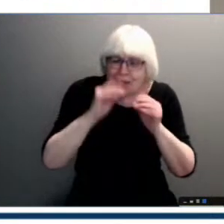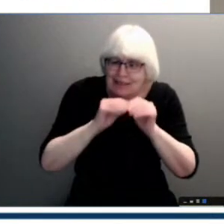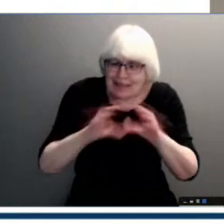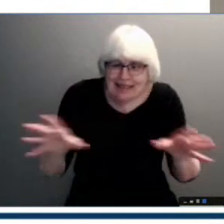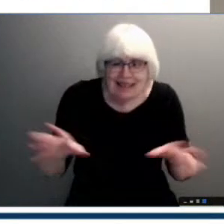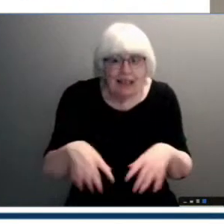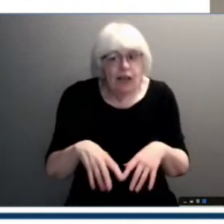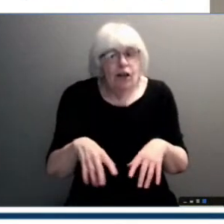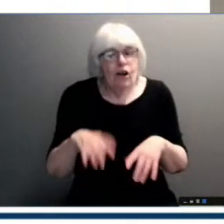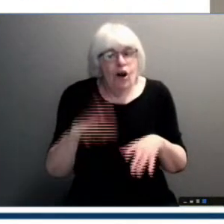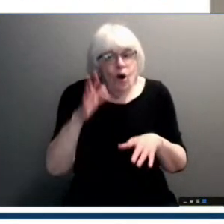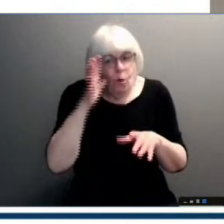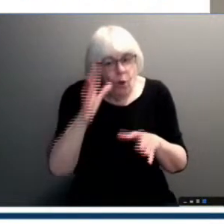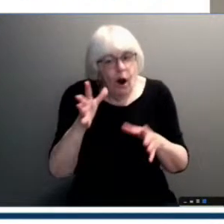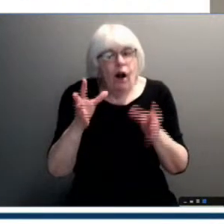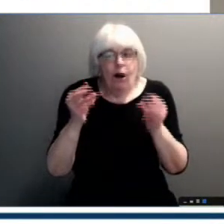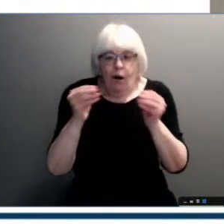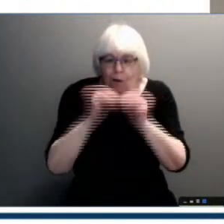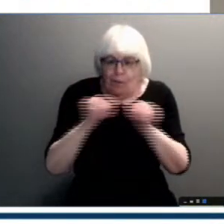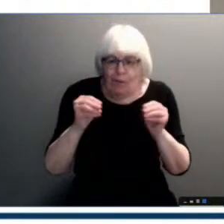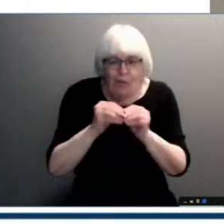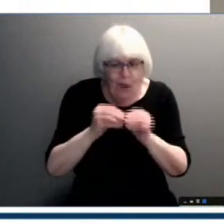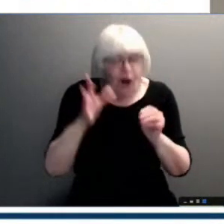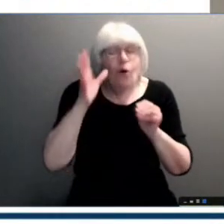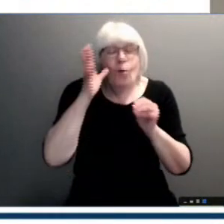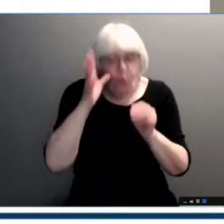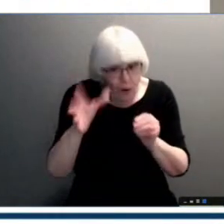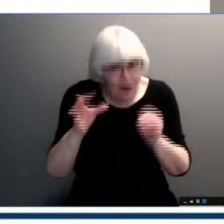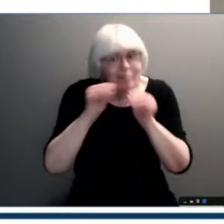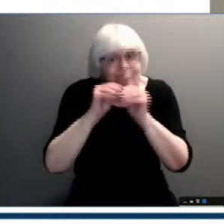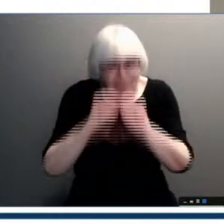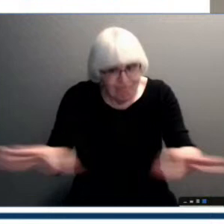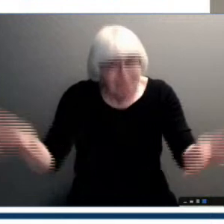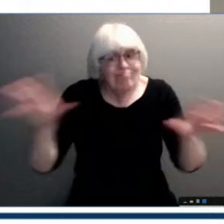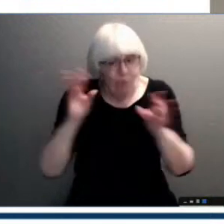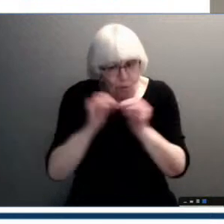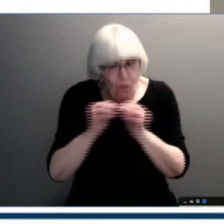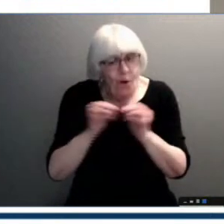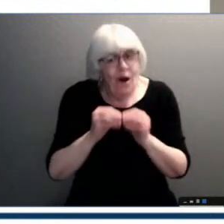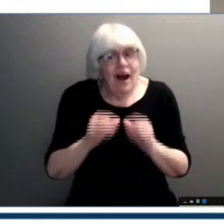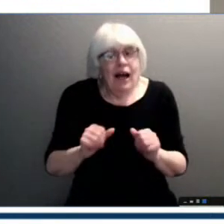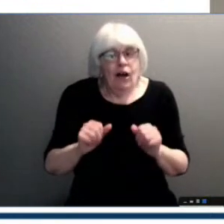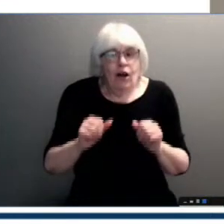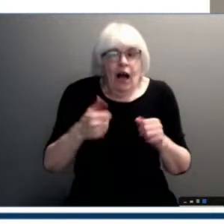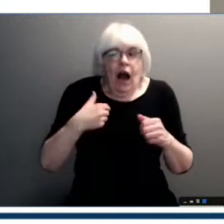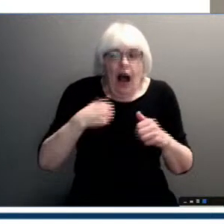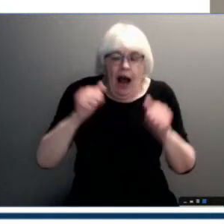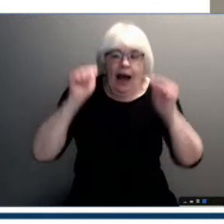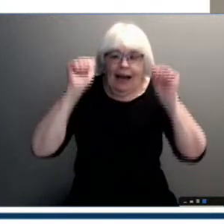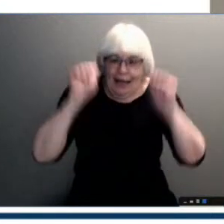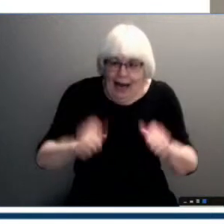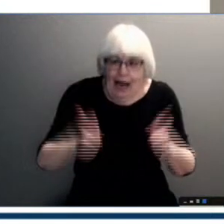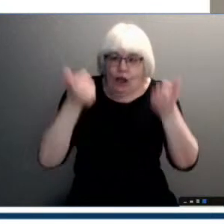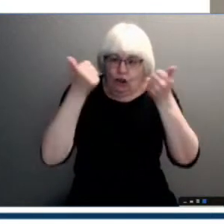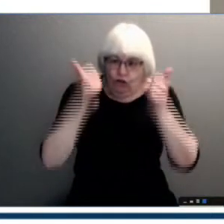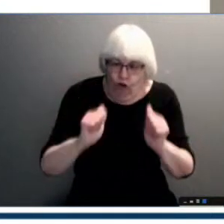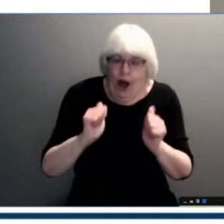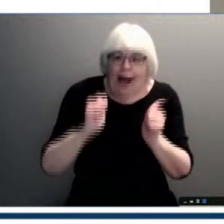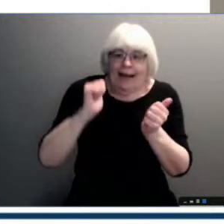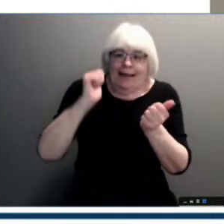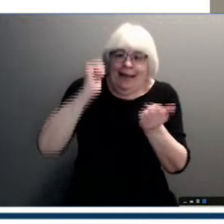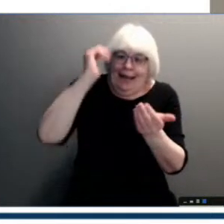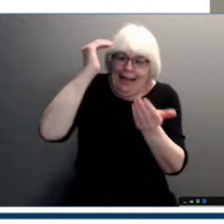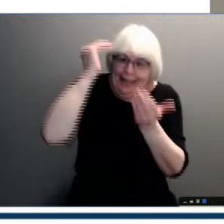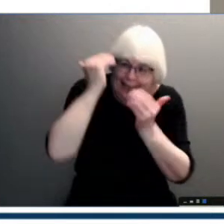is inevitable. But we can limit the impact of Omicron by focusing our resources in the health system on limiting